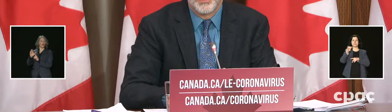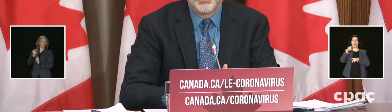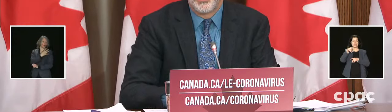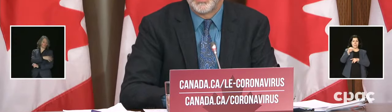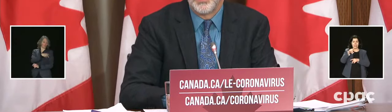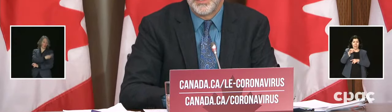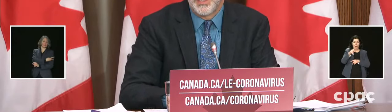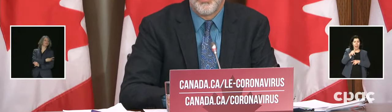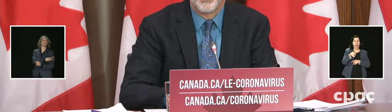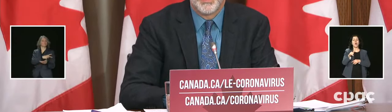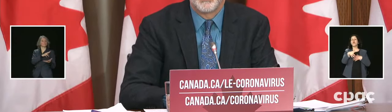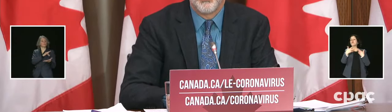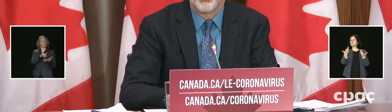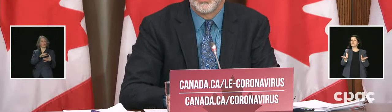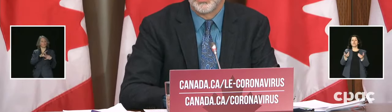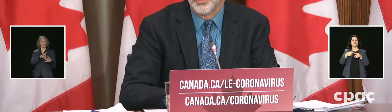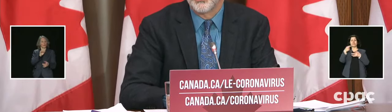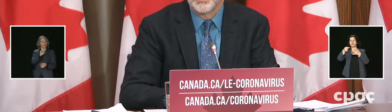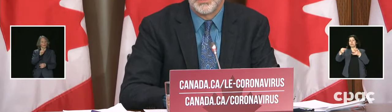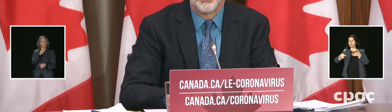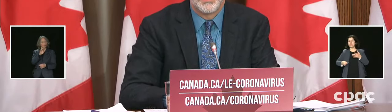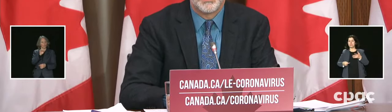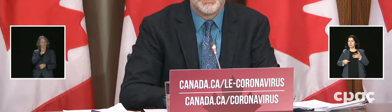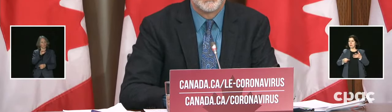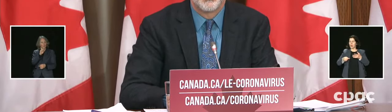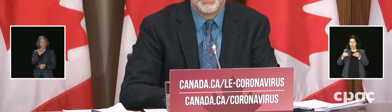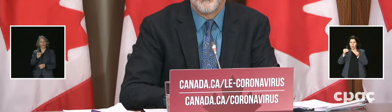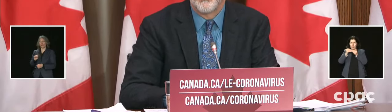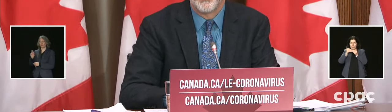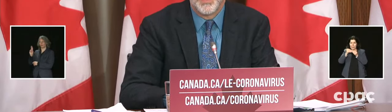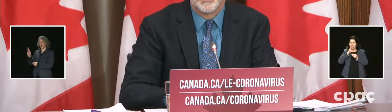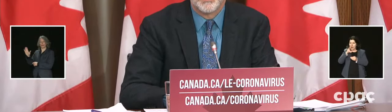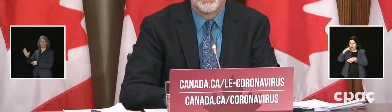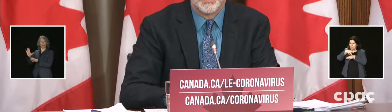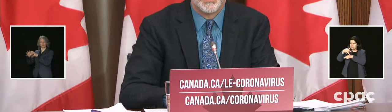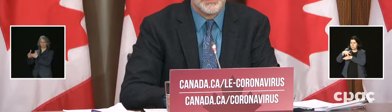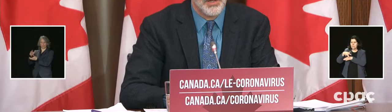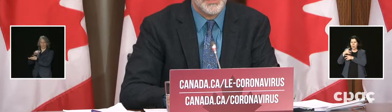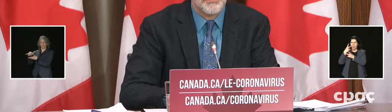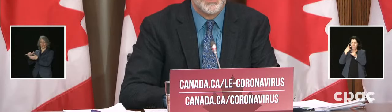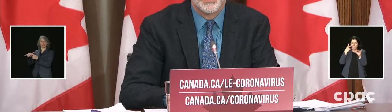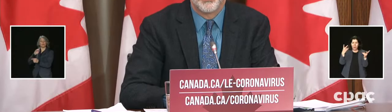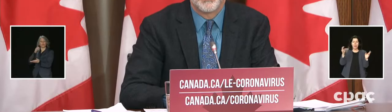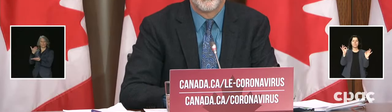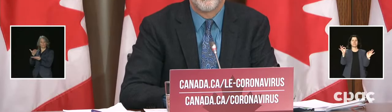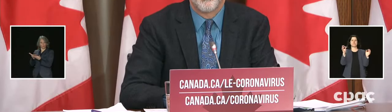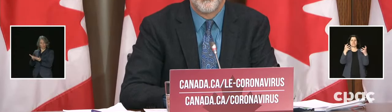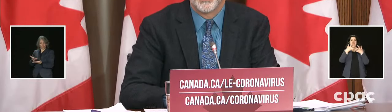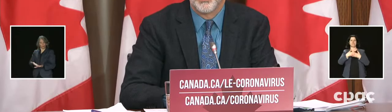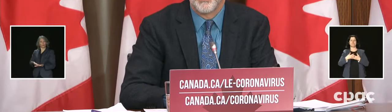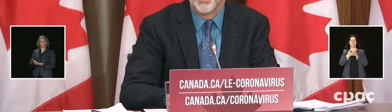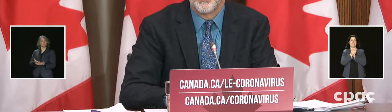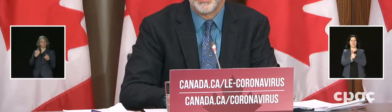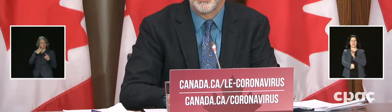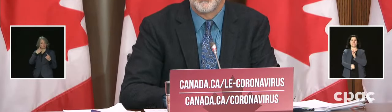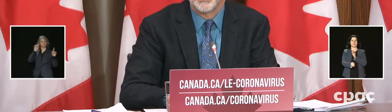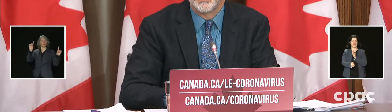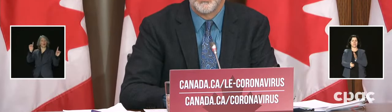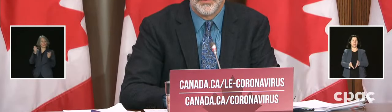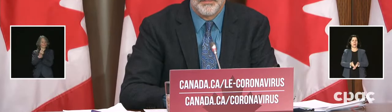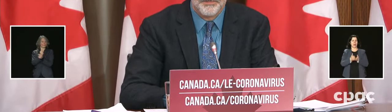Angleterre, les données dans le monde réel démontrent que ce sont tous des outils exceptionnellement efficaces et relativement sécuritaires pour combattre la pandémie de